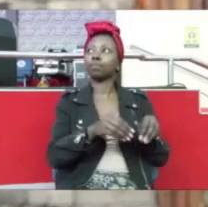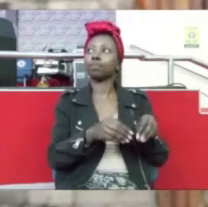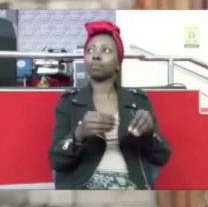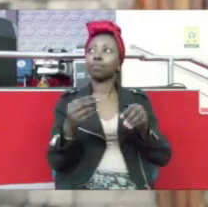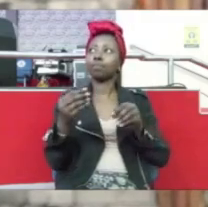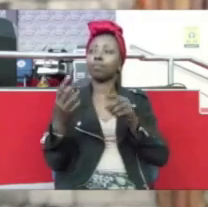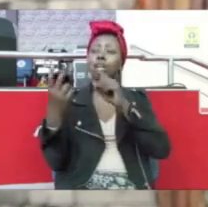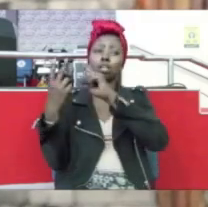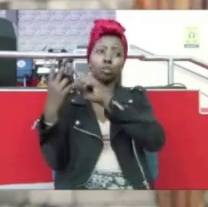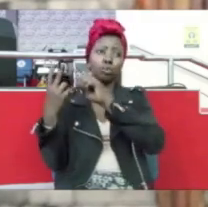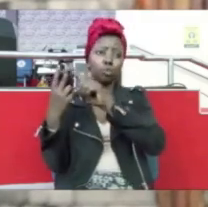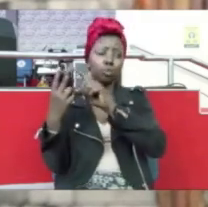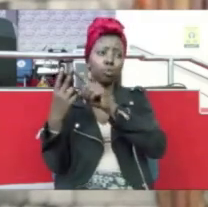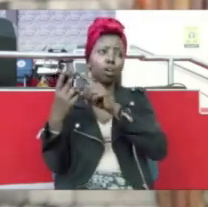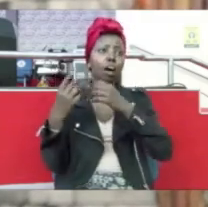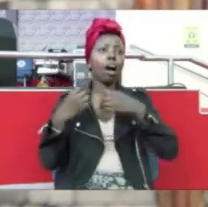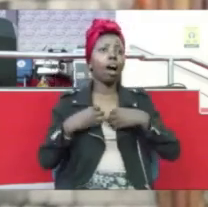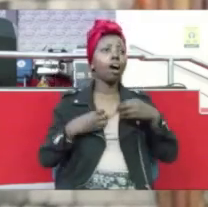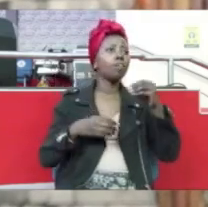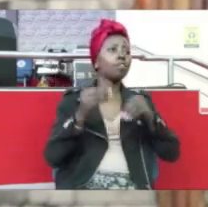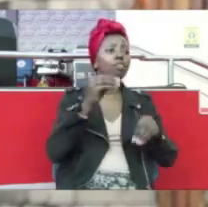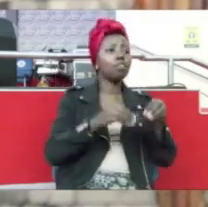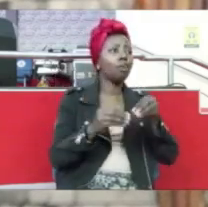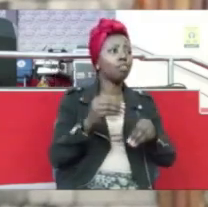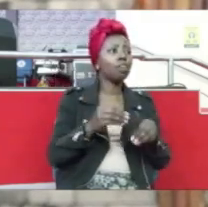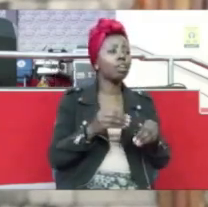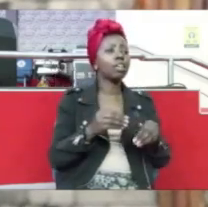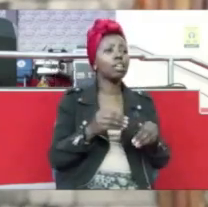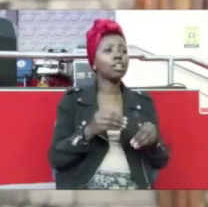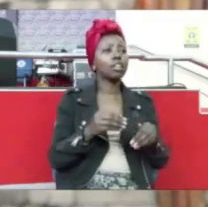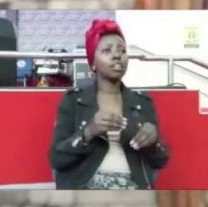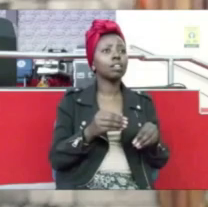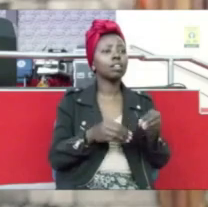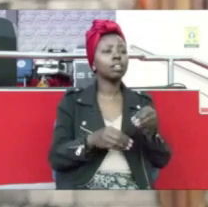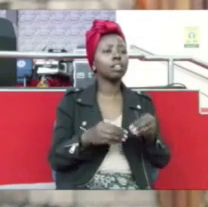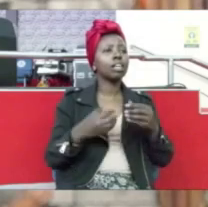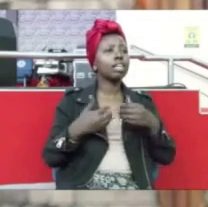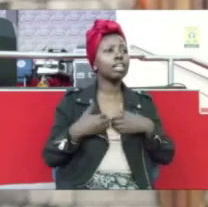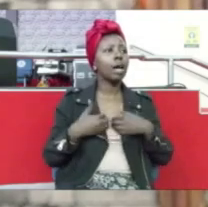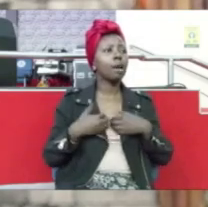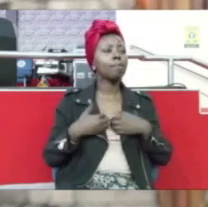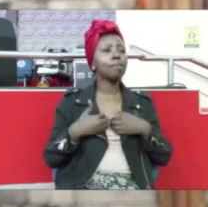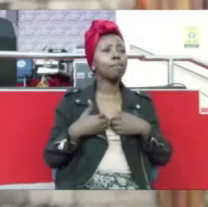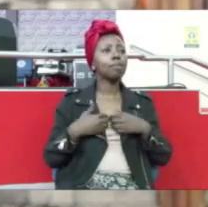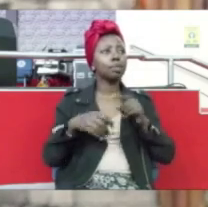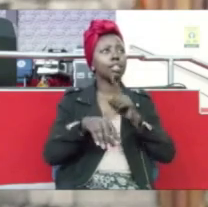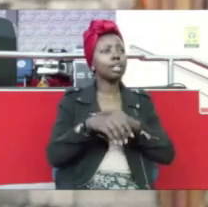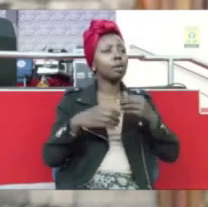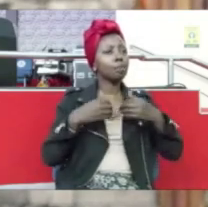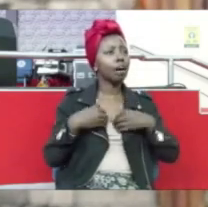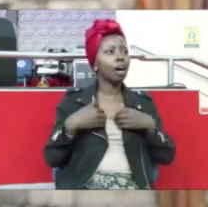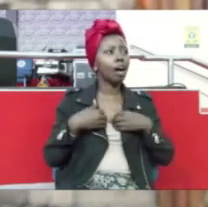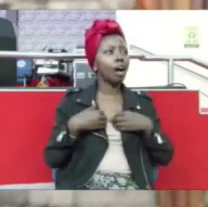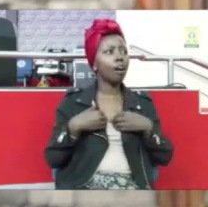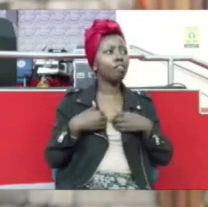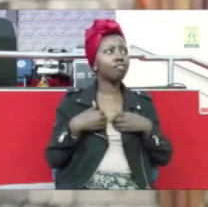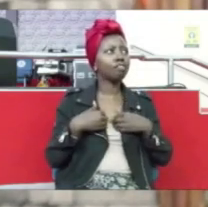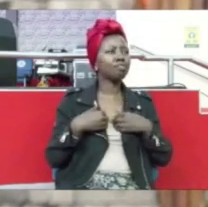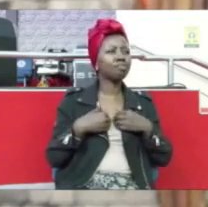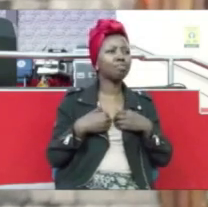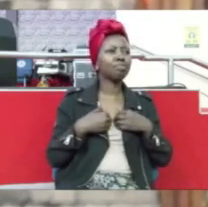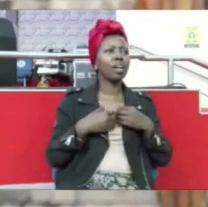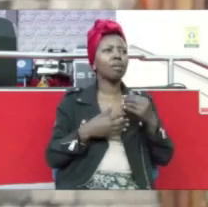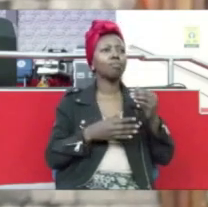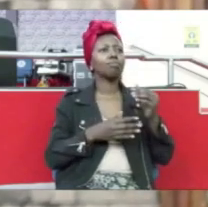And there is an offering that we normally give when we have a particular project or a cause.